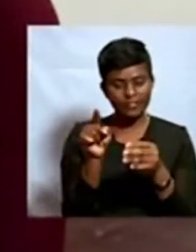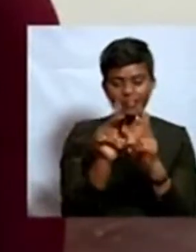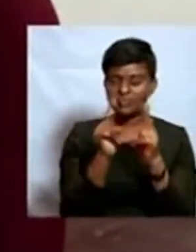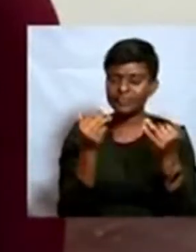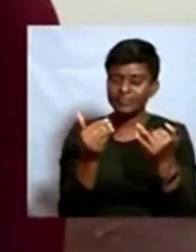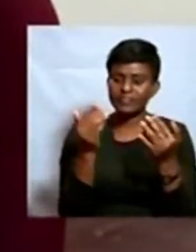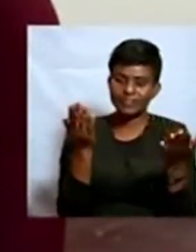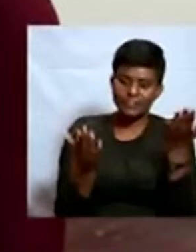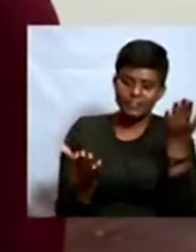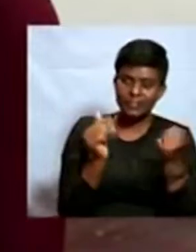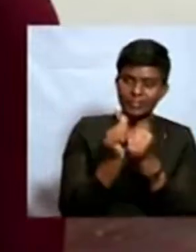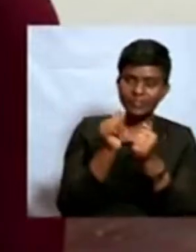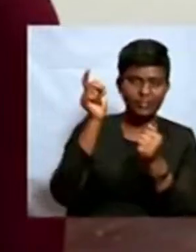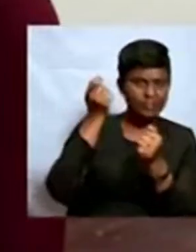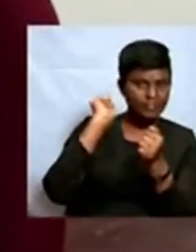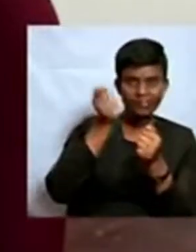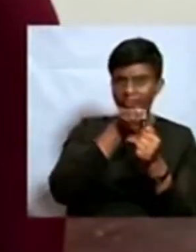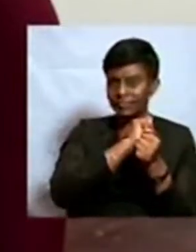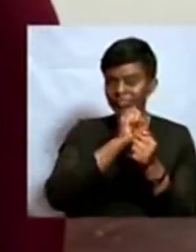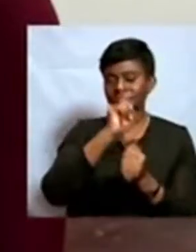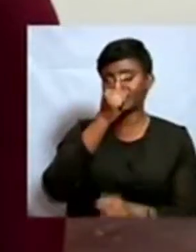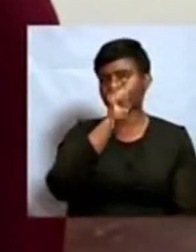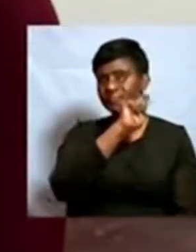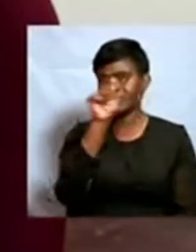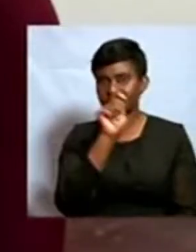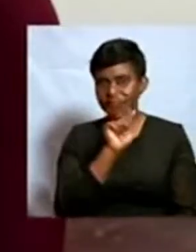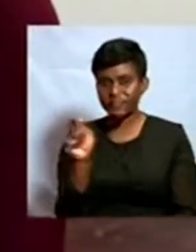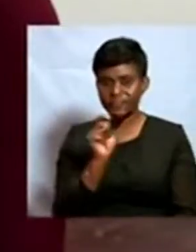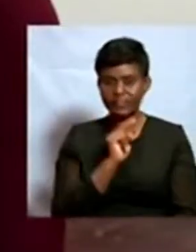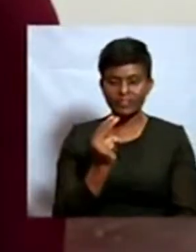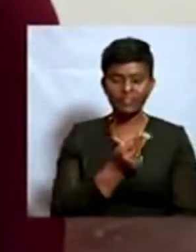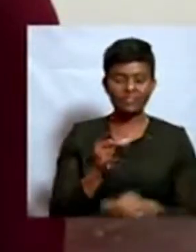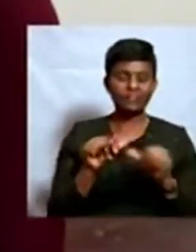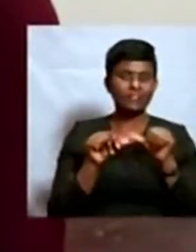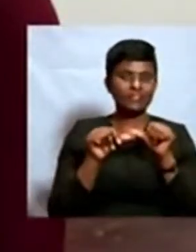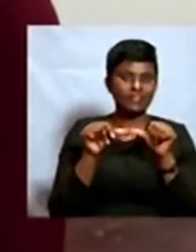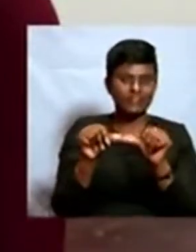So compared to Kenya, compared to Tanzania, we